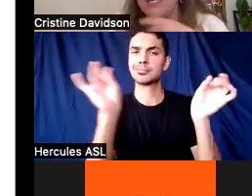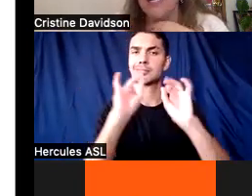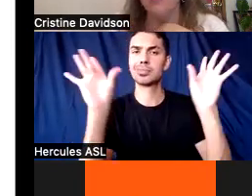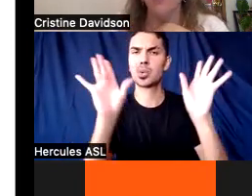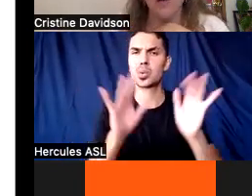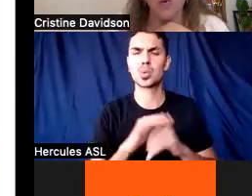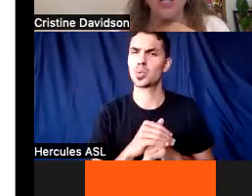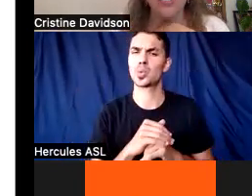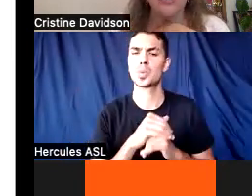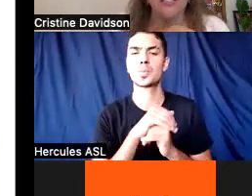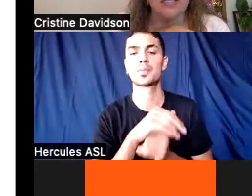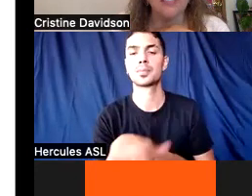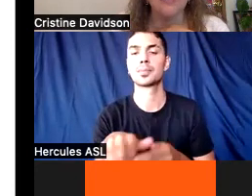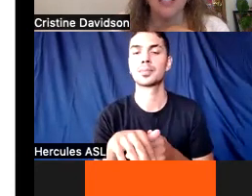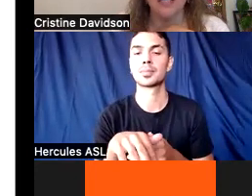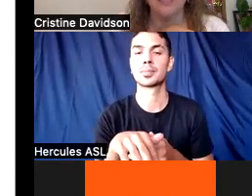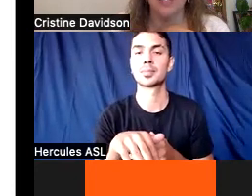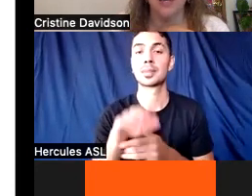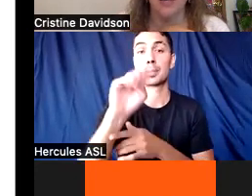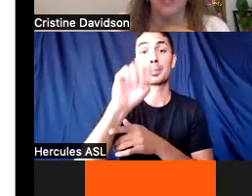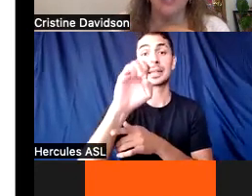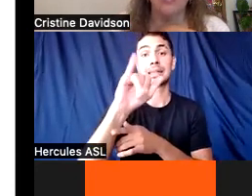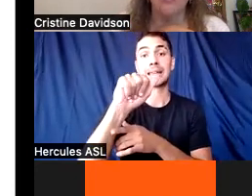Representation in the media, whitewashing things.